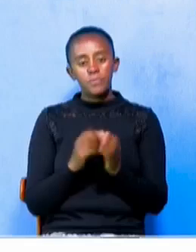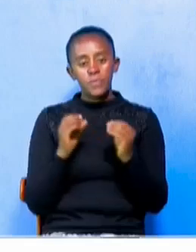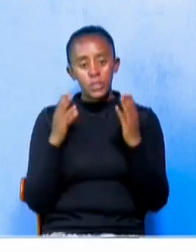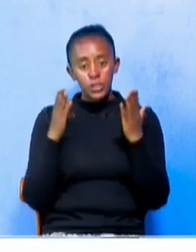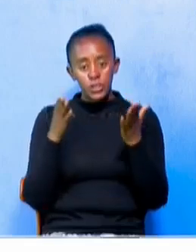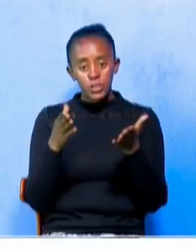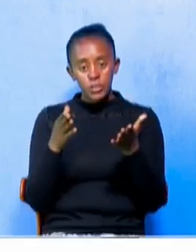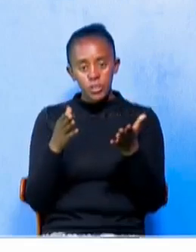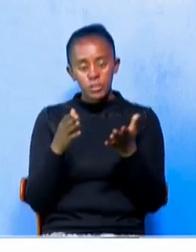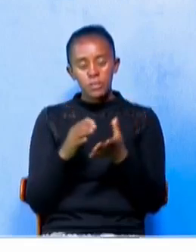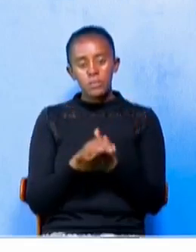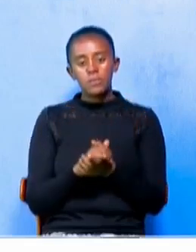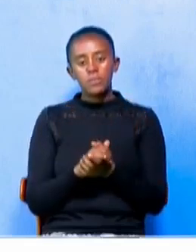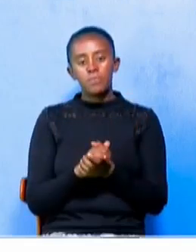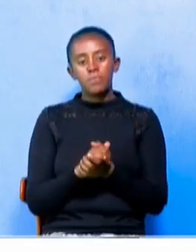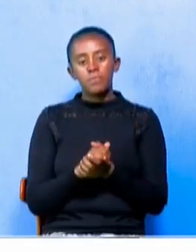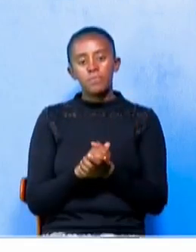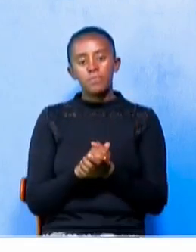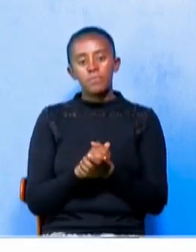teachers